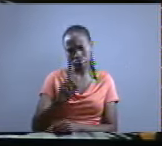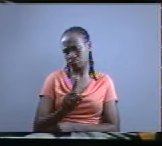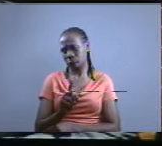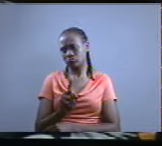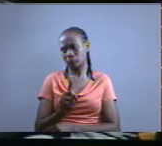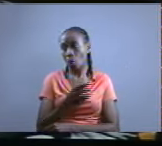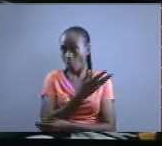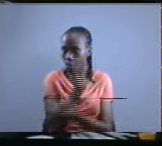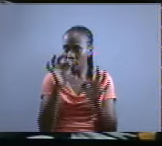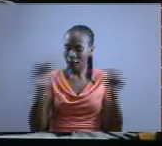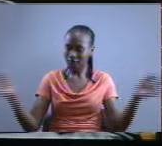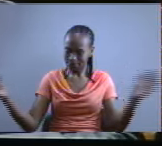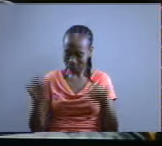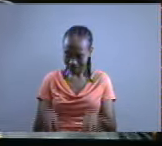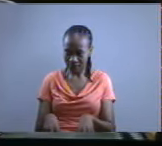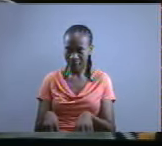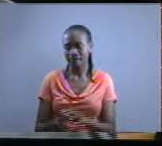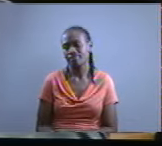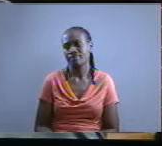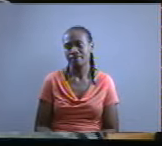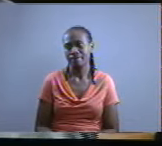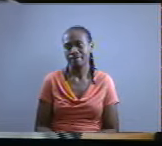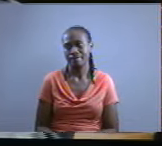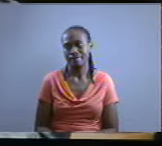Right, we will continue.